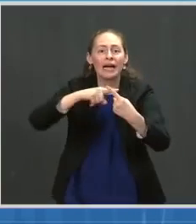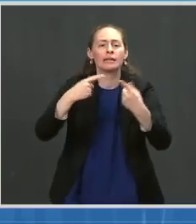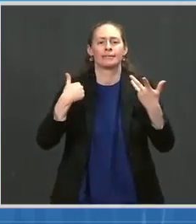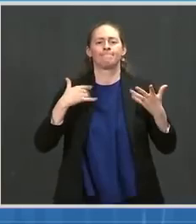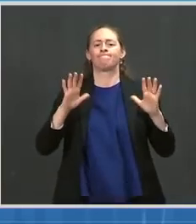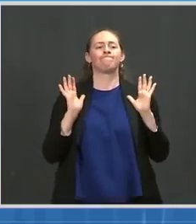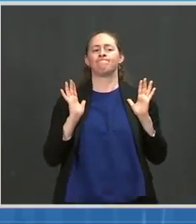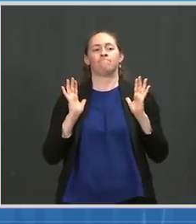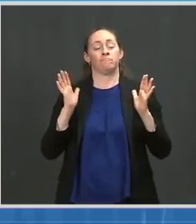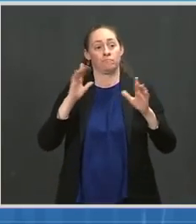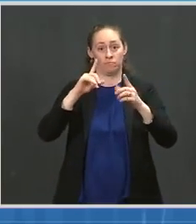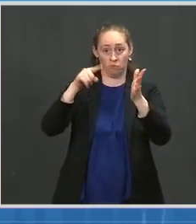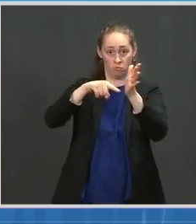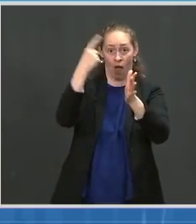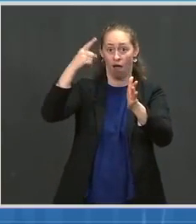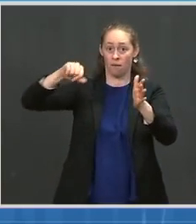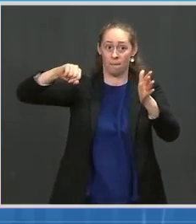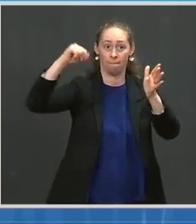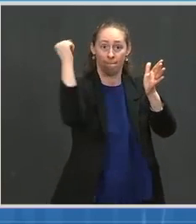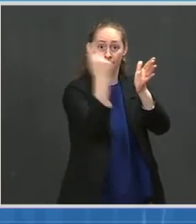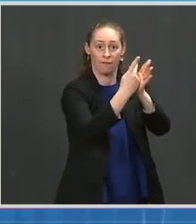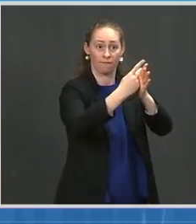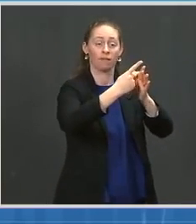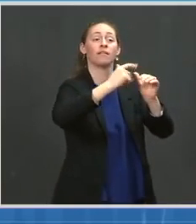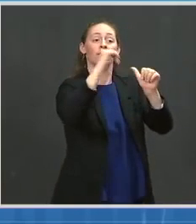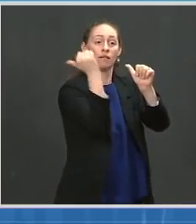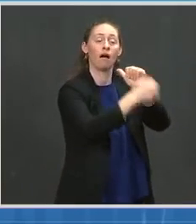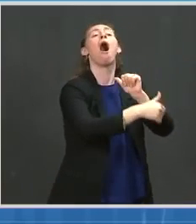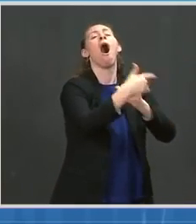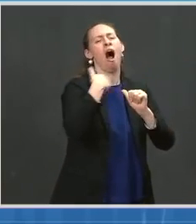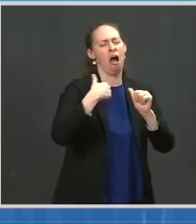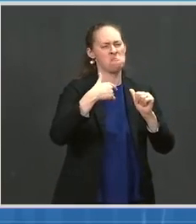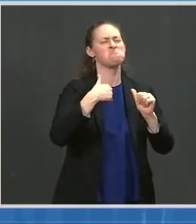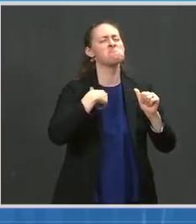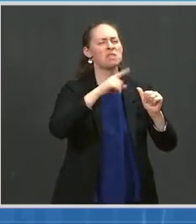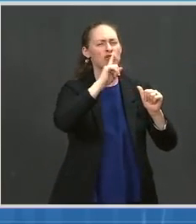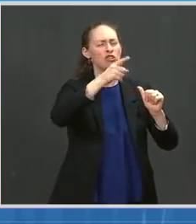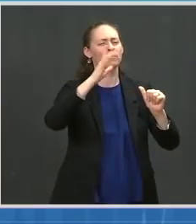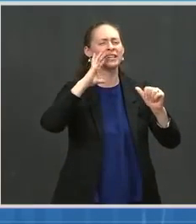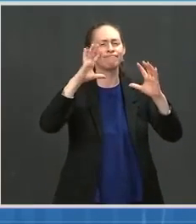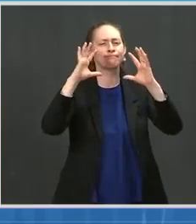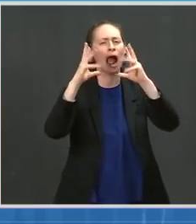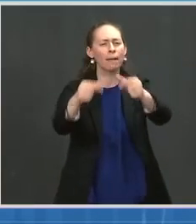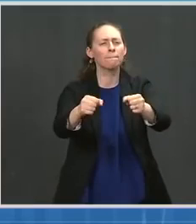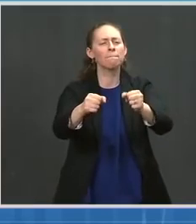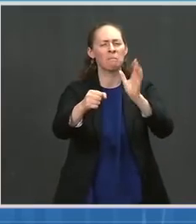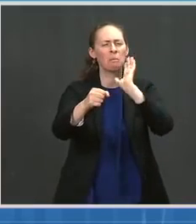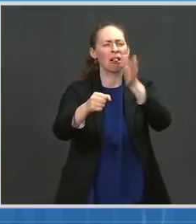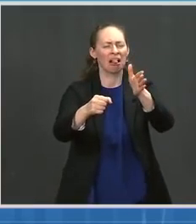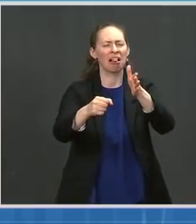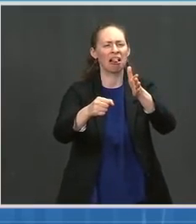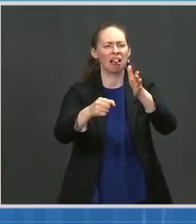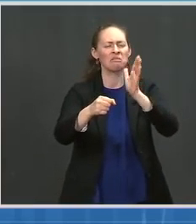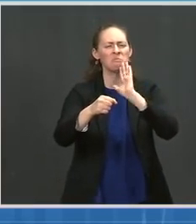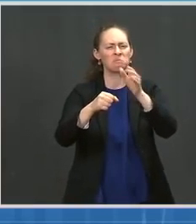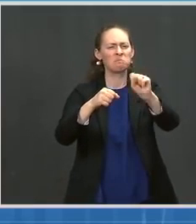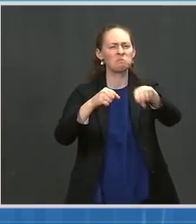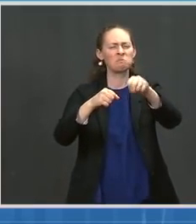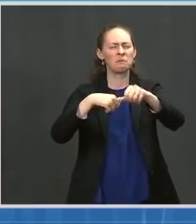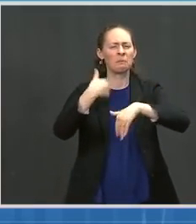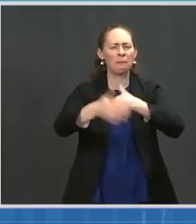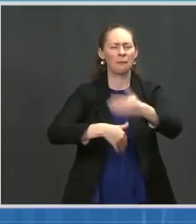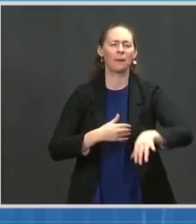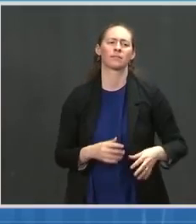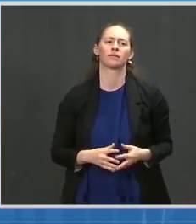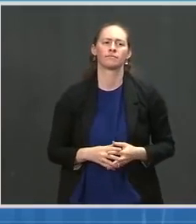authorization, the company believes that it'll be able to achieve that 8 million per week cadence. In terms of